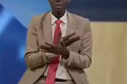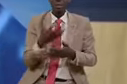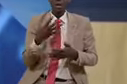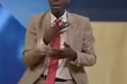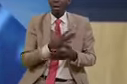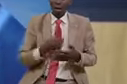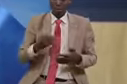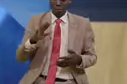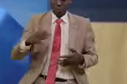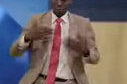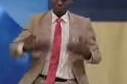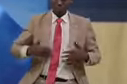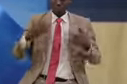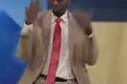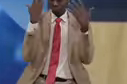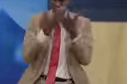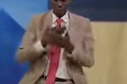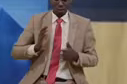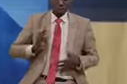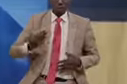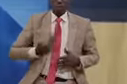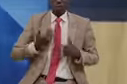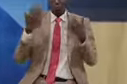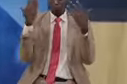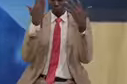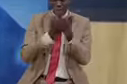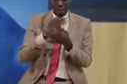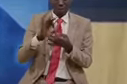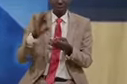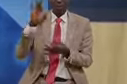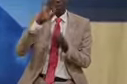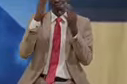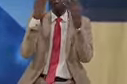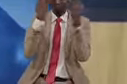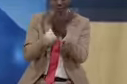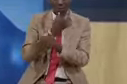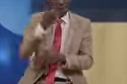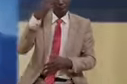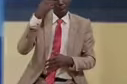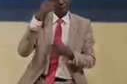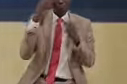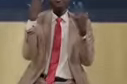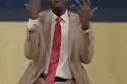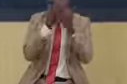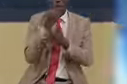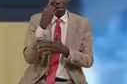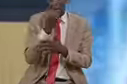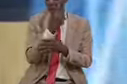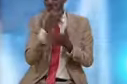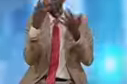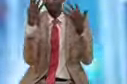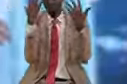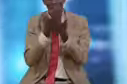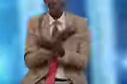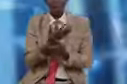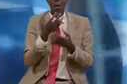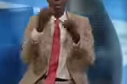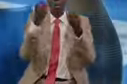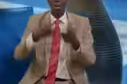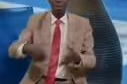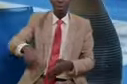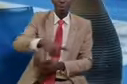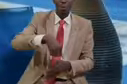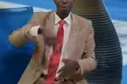spirit, dark. The mind, dark. The sight, dark. And there are so many pitfalls